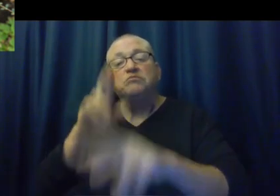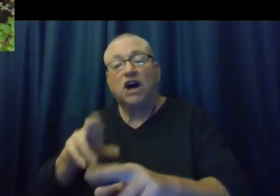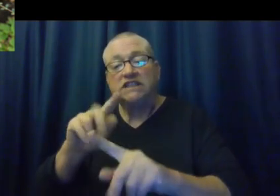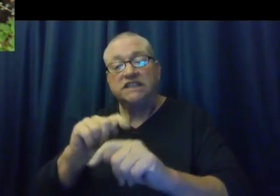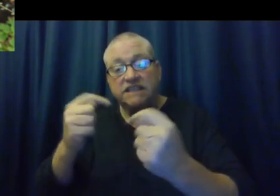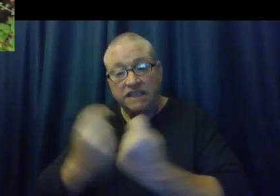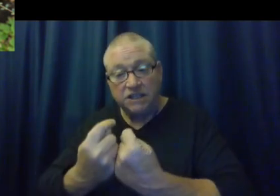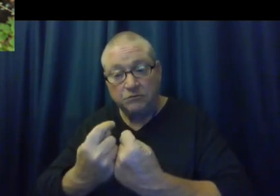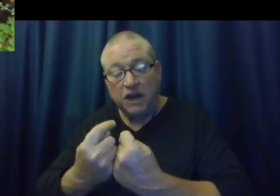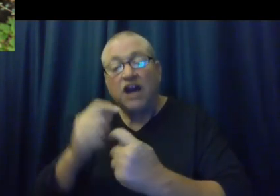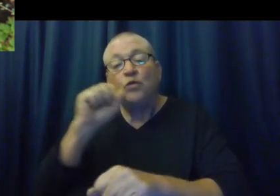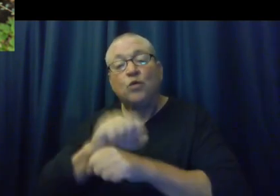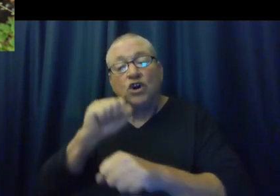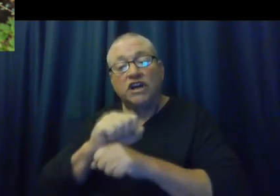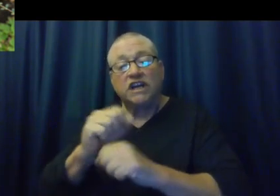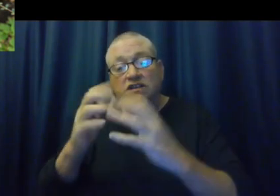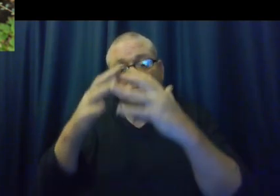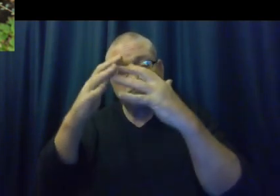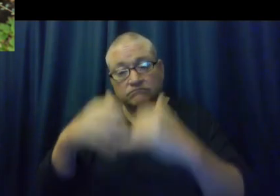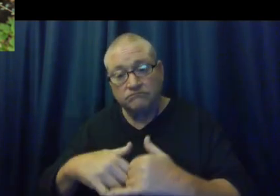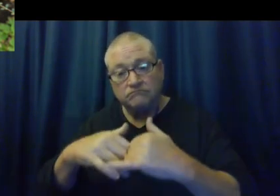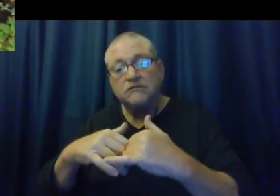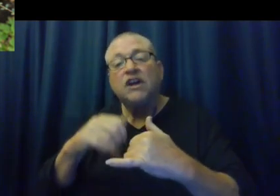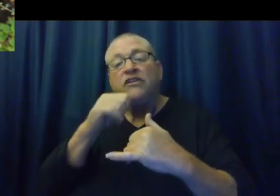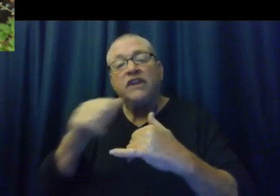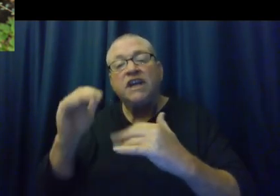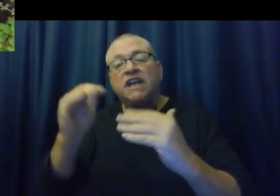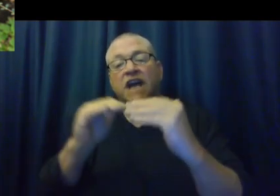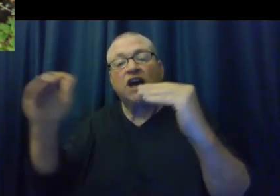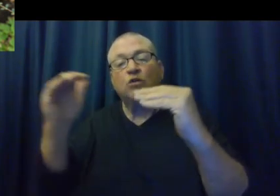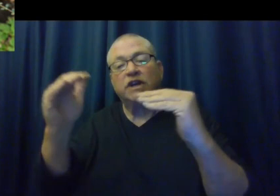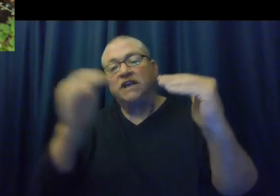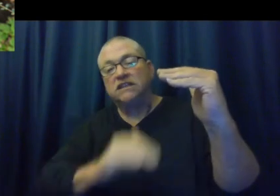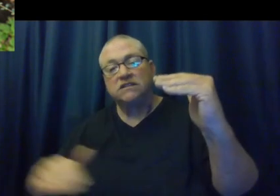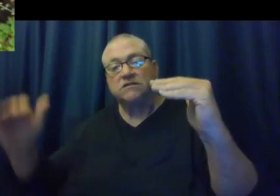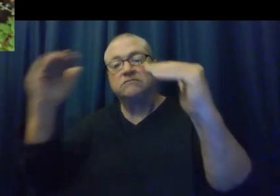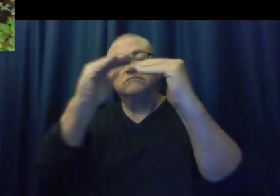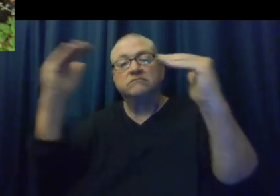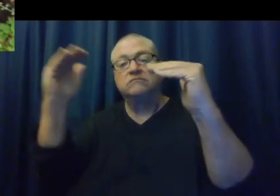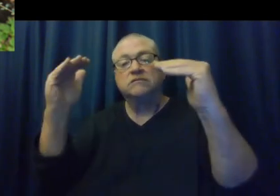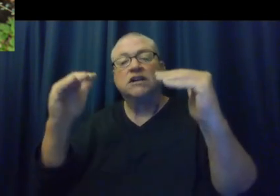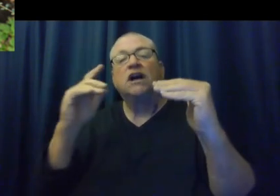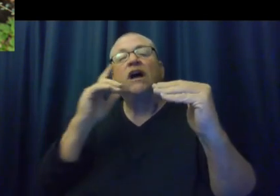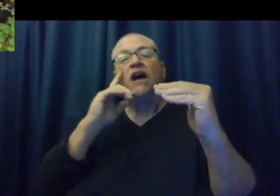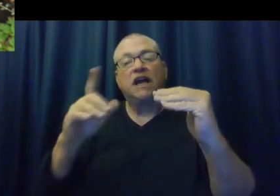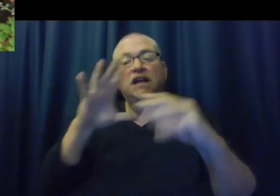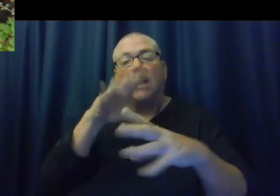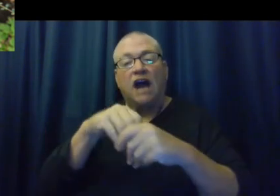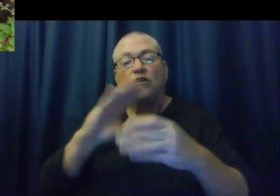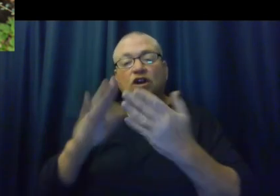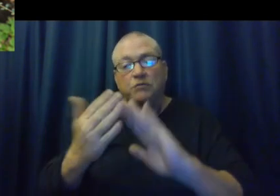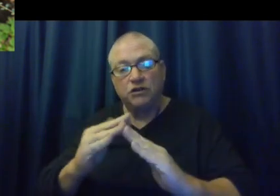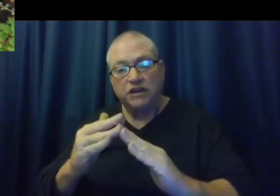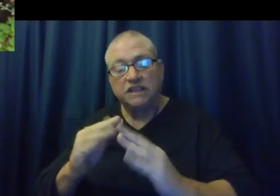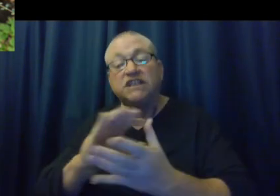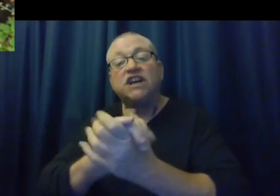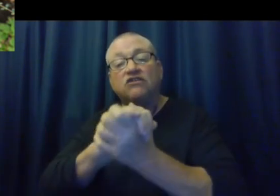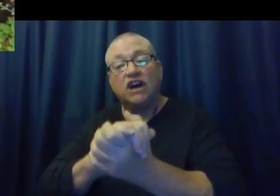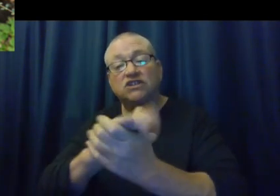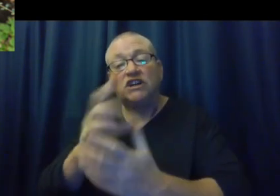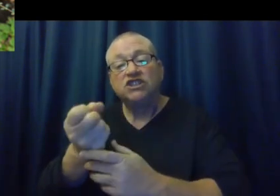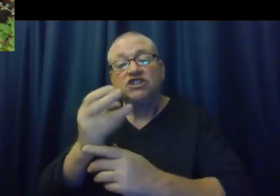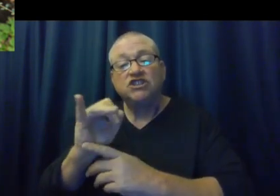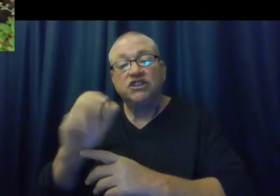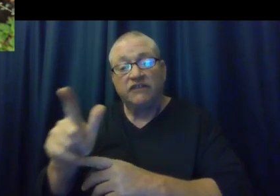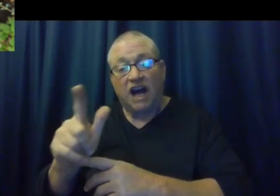on dismantling the inequities present within our teaching and learning community. Congratulations, Chevelle, and thank you for your leadership